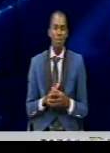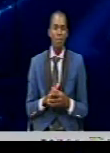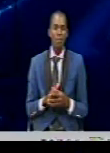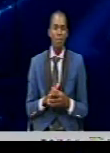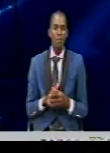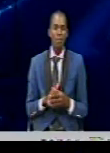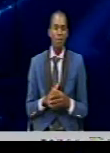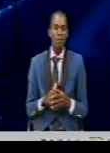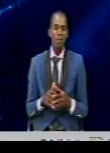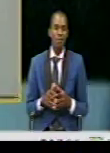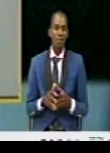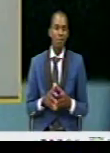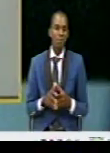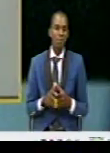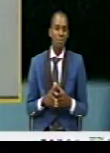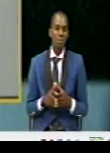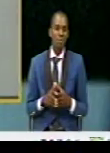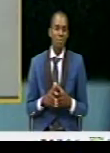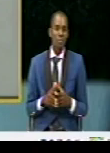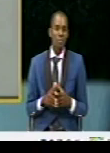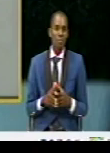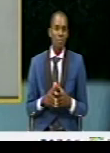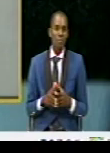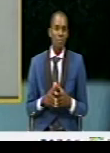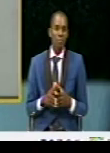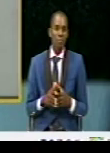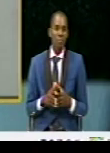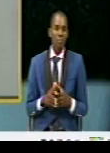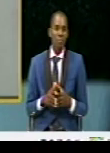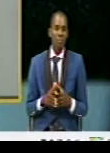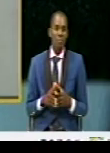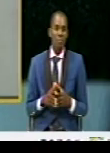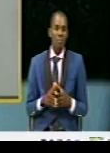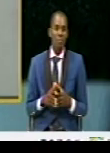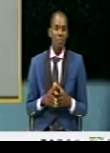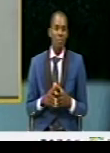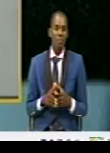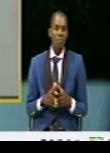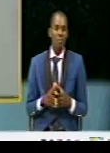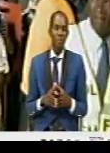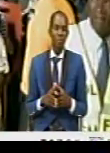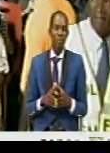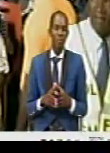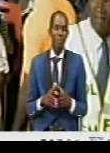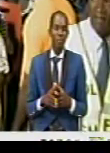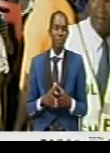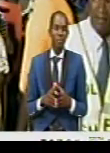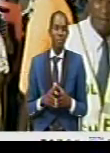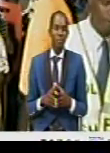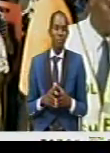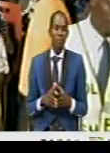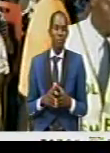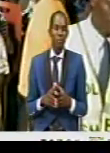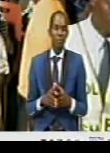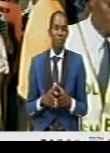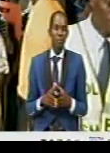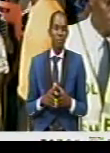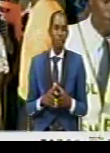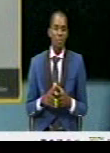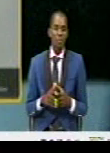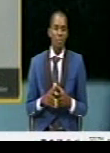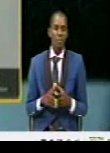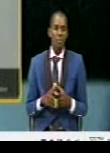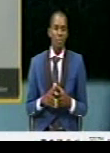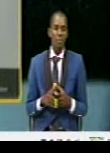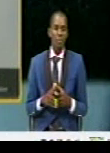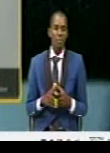Go ahead, Sister Donna. Okay, hello. I just wanted to share my testimony because yesterday I